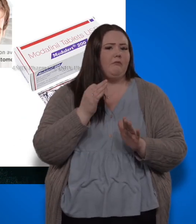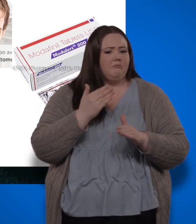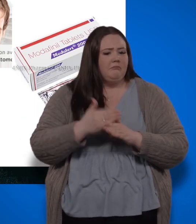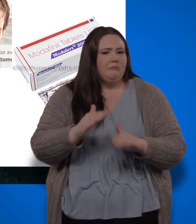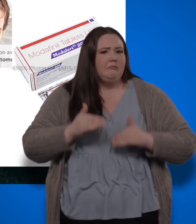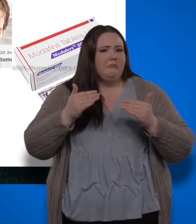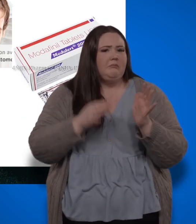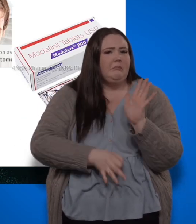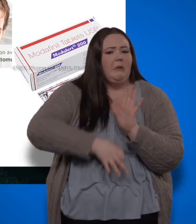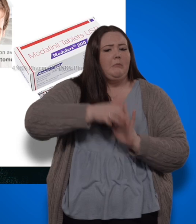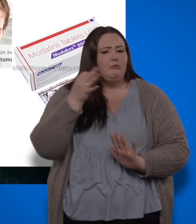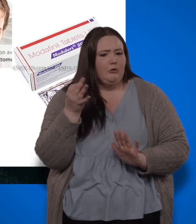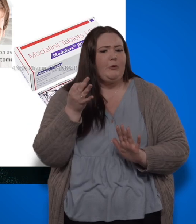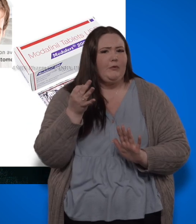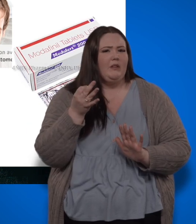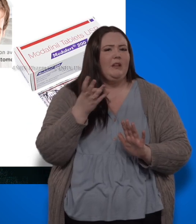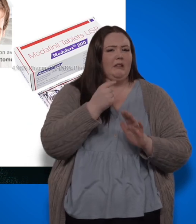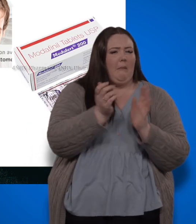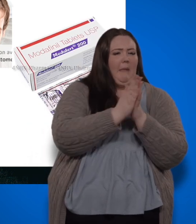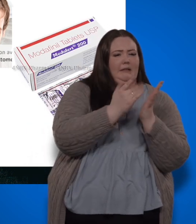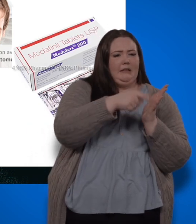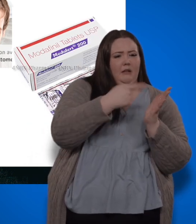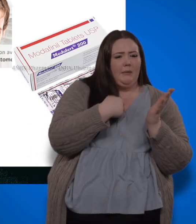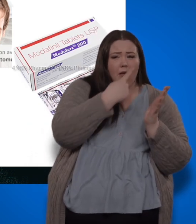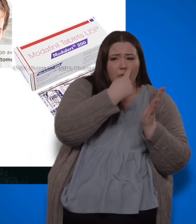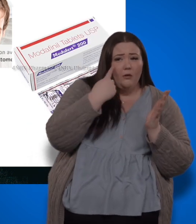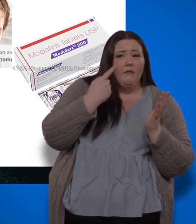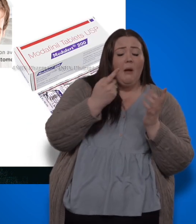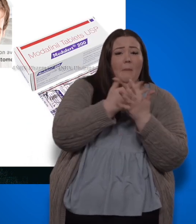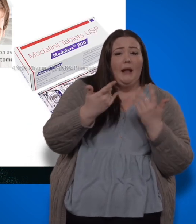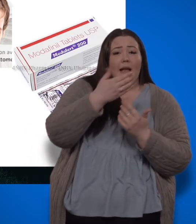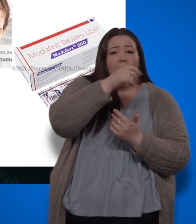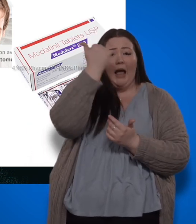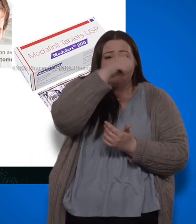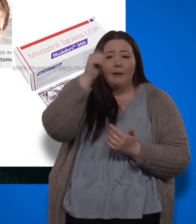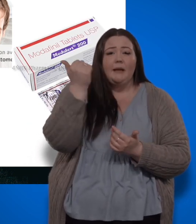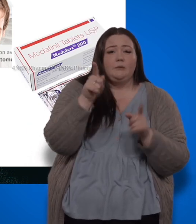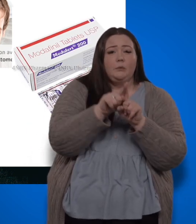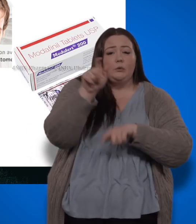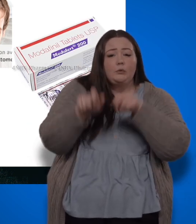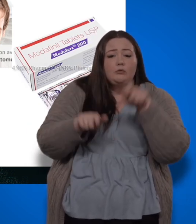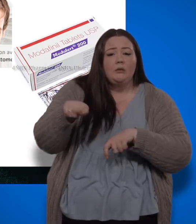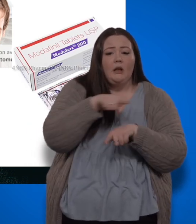an astonishing percentage of both academics and students were using modafinil or some other